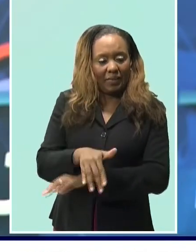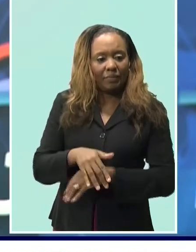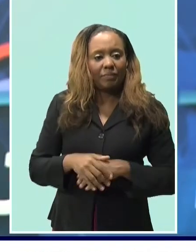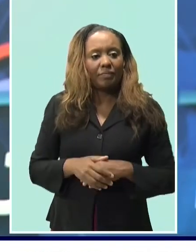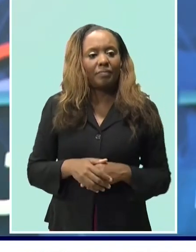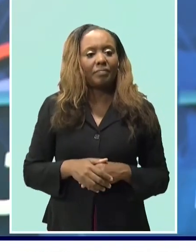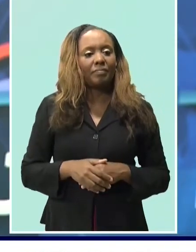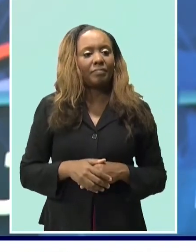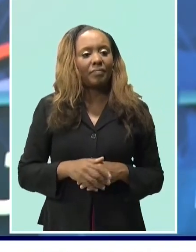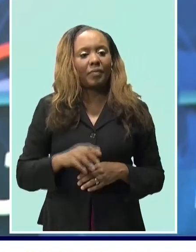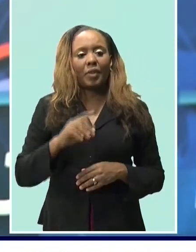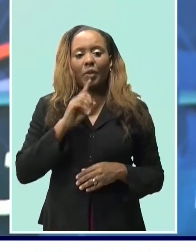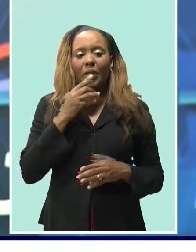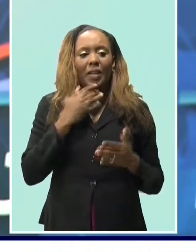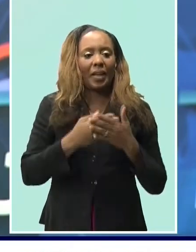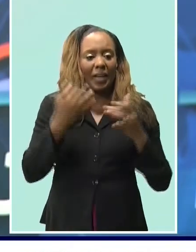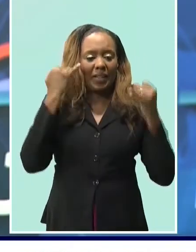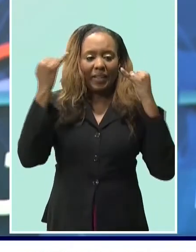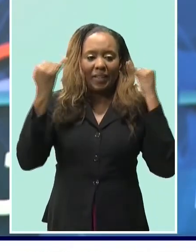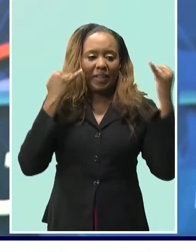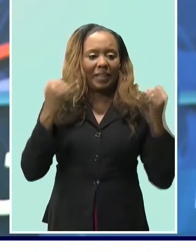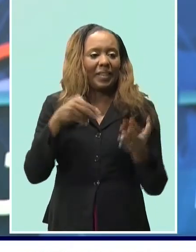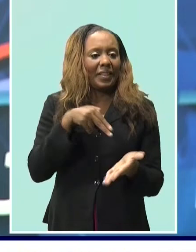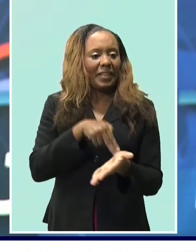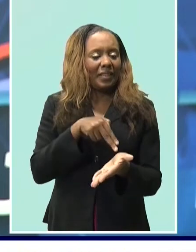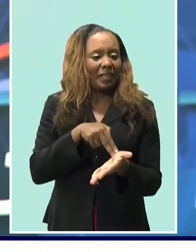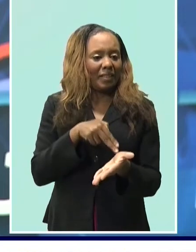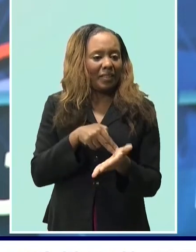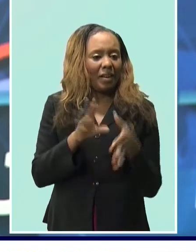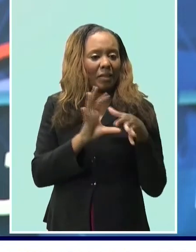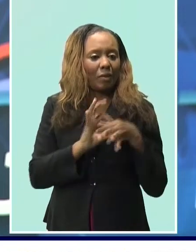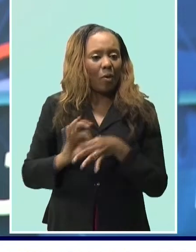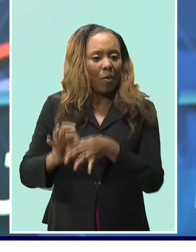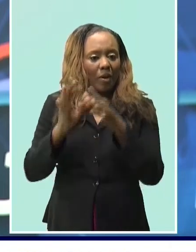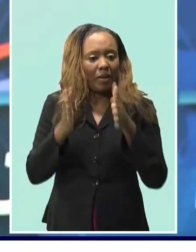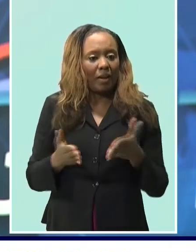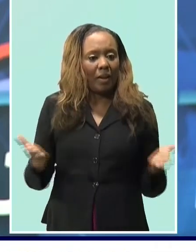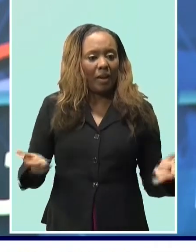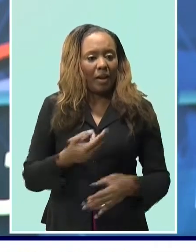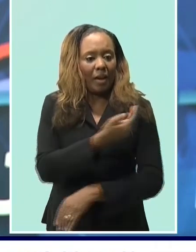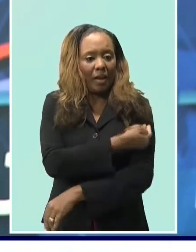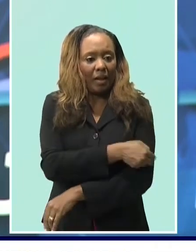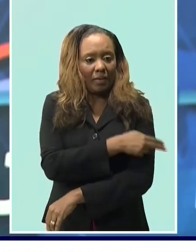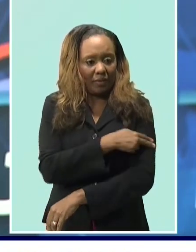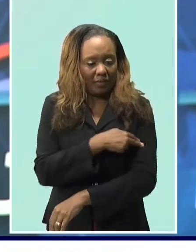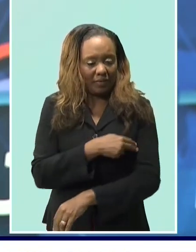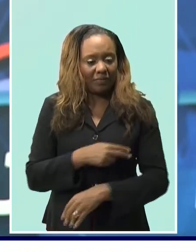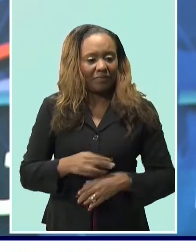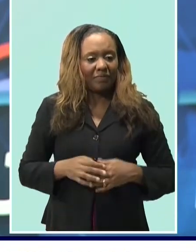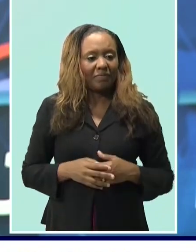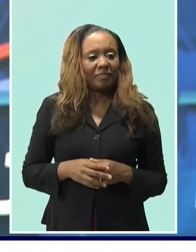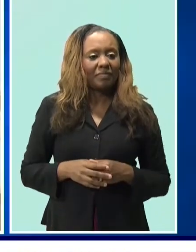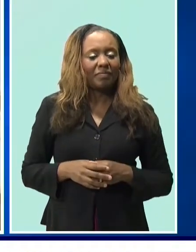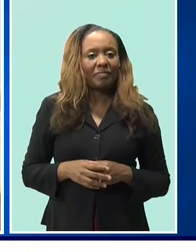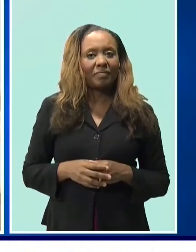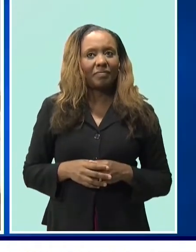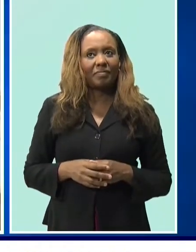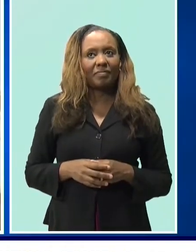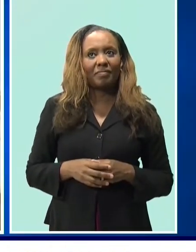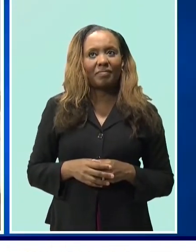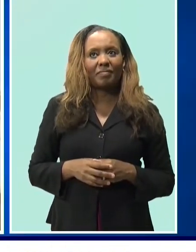the initiative has been welcomed by Nursing Administrator at the Queen Elizabeth Hospital, Marlo St. Hill. We